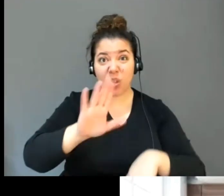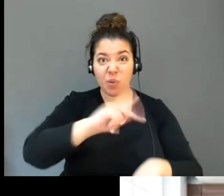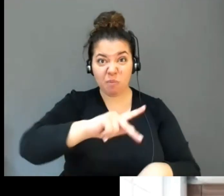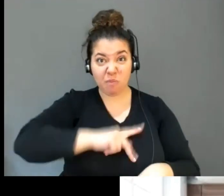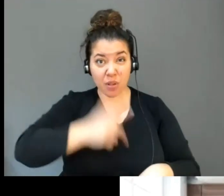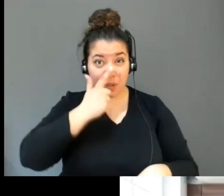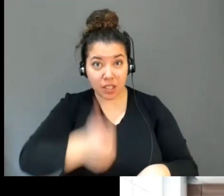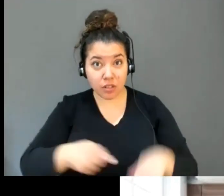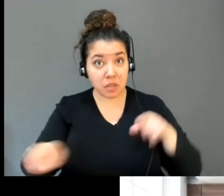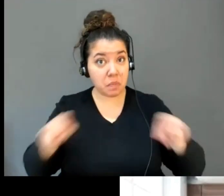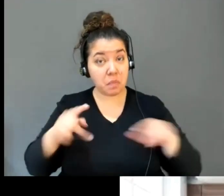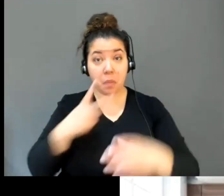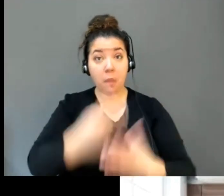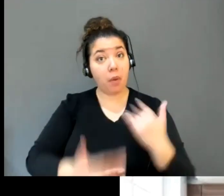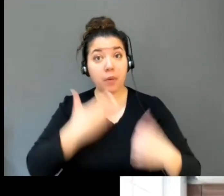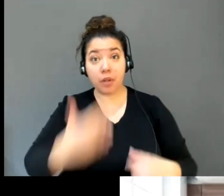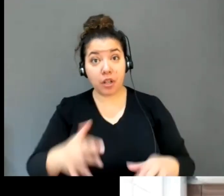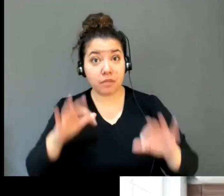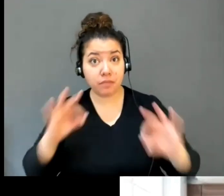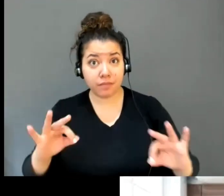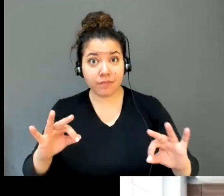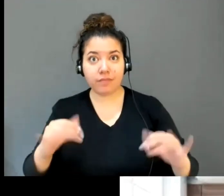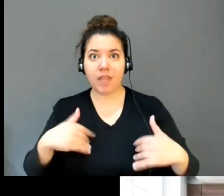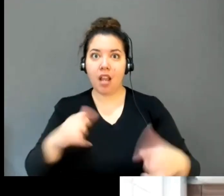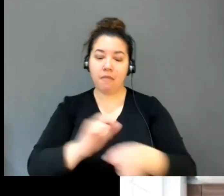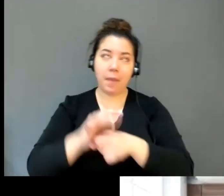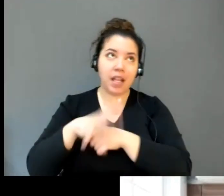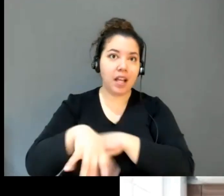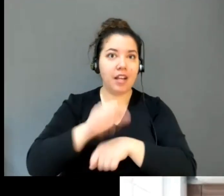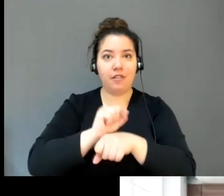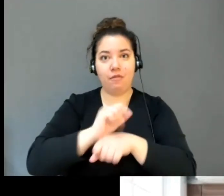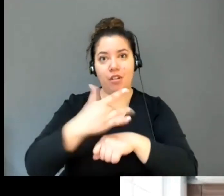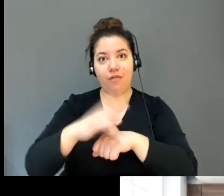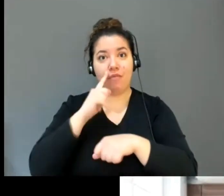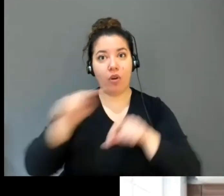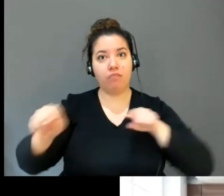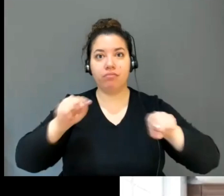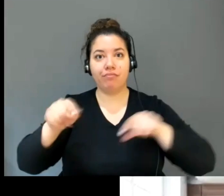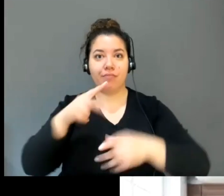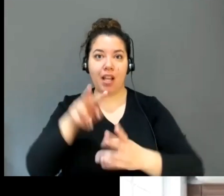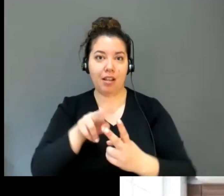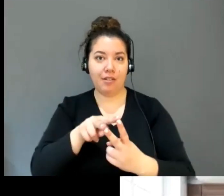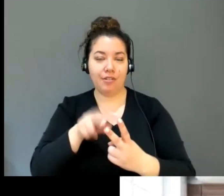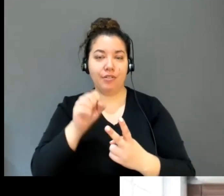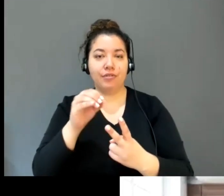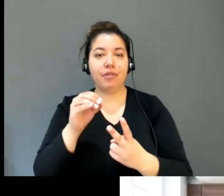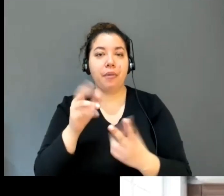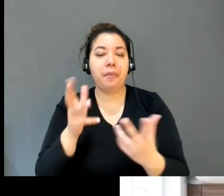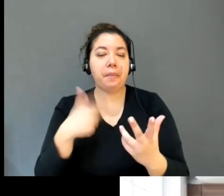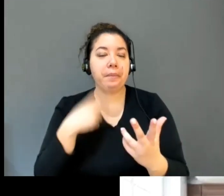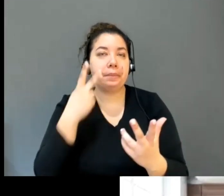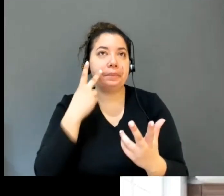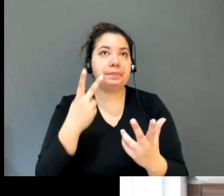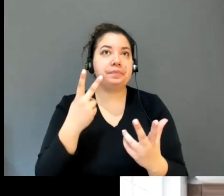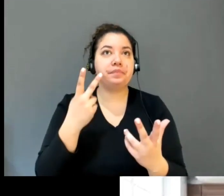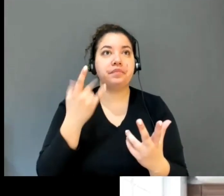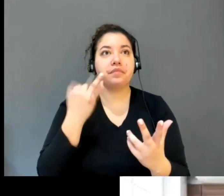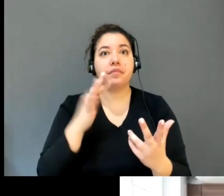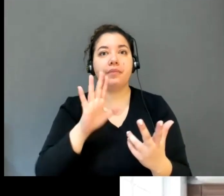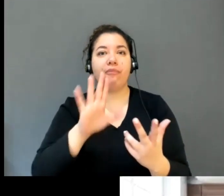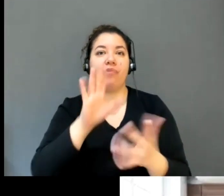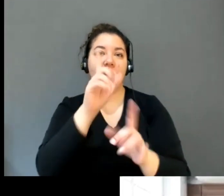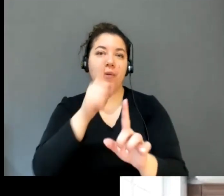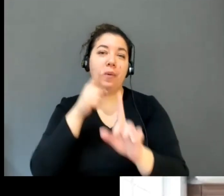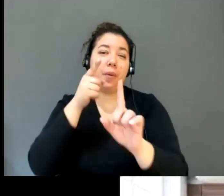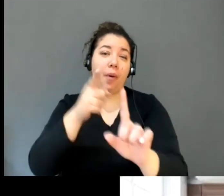is a bad area to go in. Plenty of jobs in either area. I do tend to see that in terms of where you want to be, it